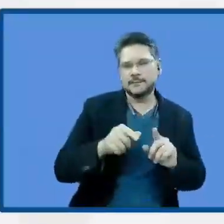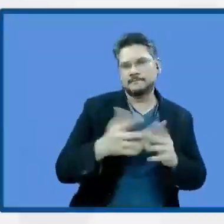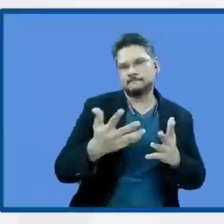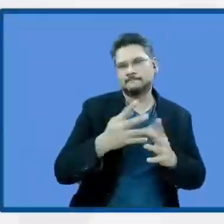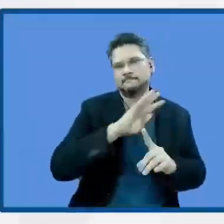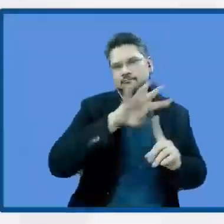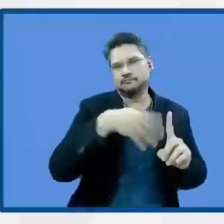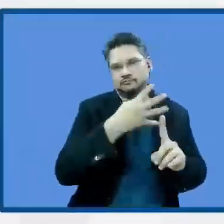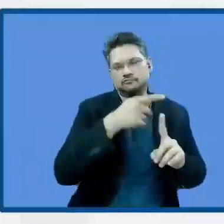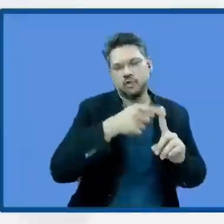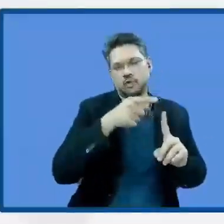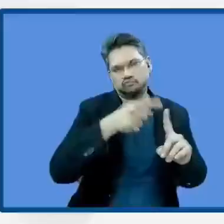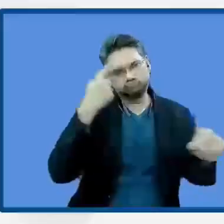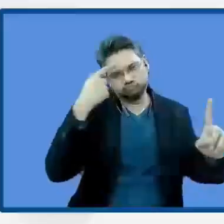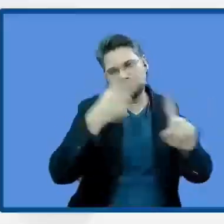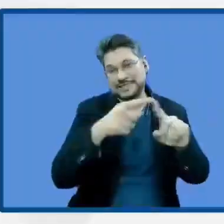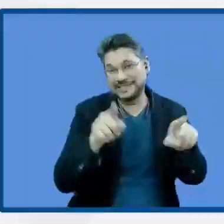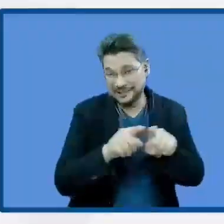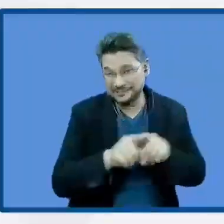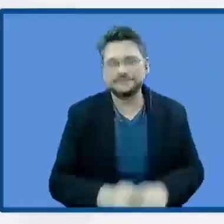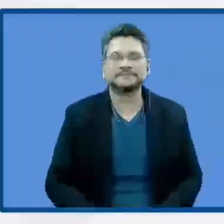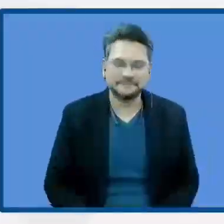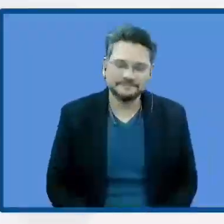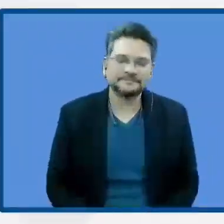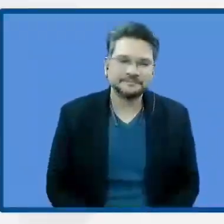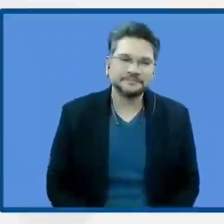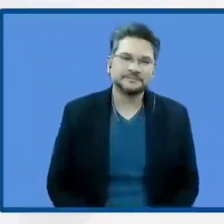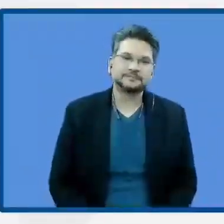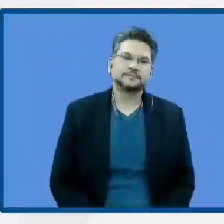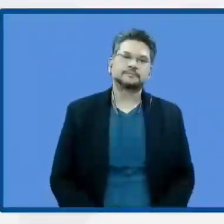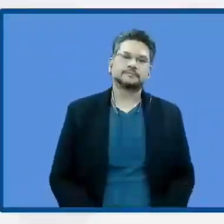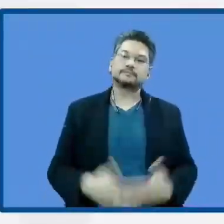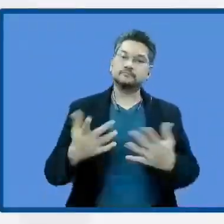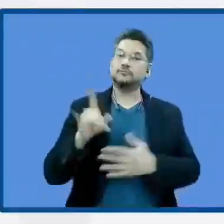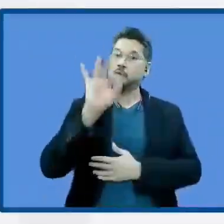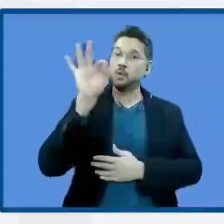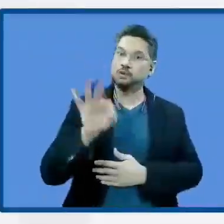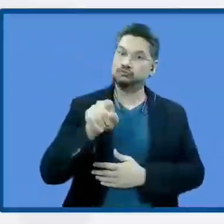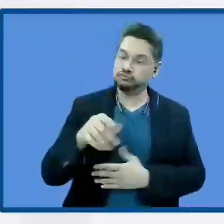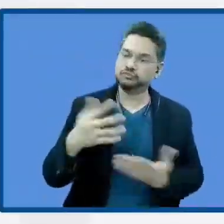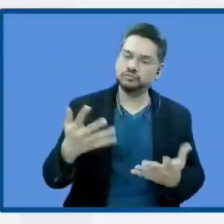the absolute answer to the question depends on the evolution of